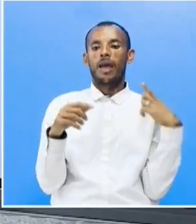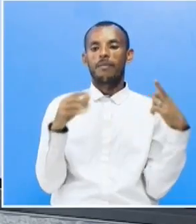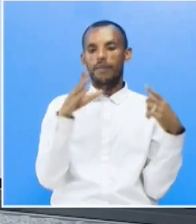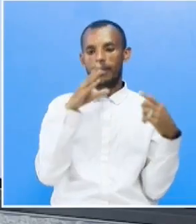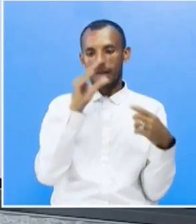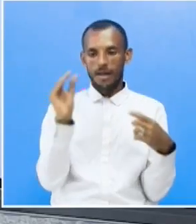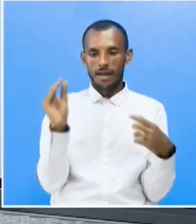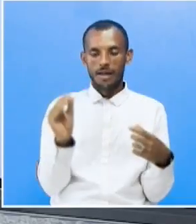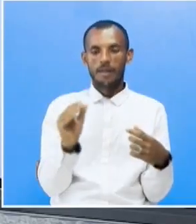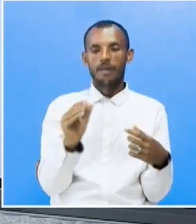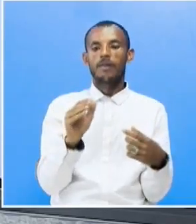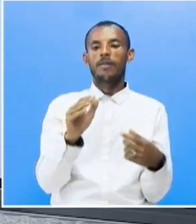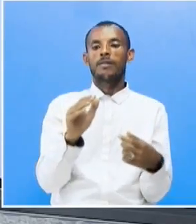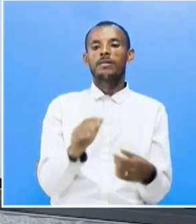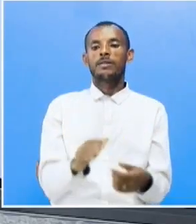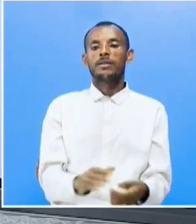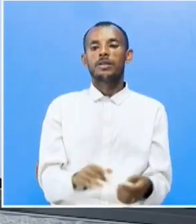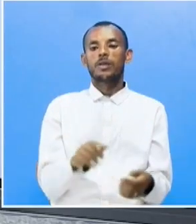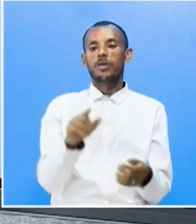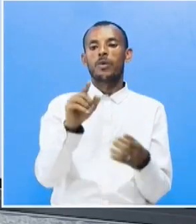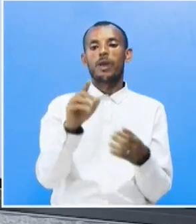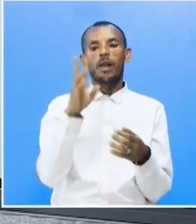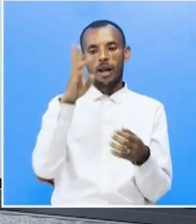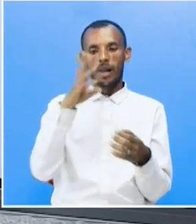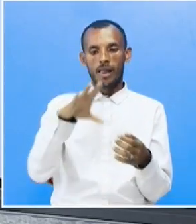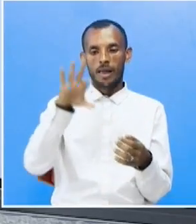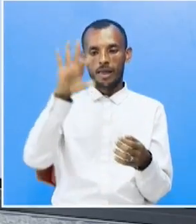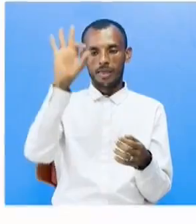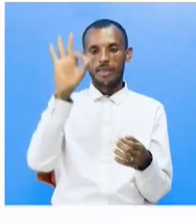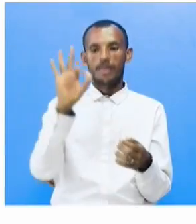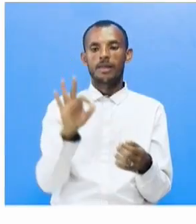the other side. So you will have this one.